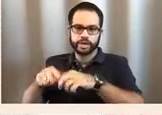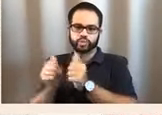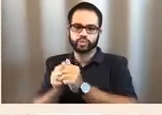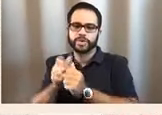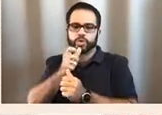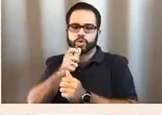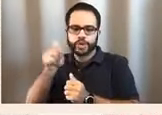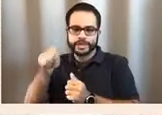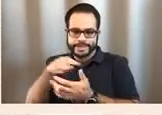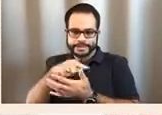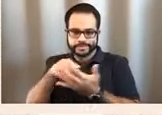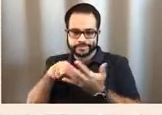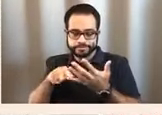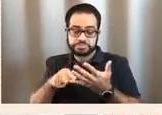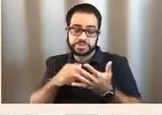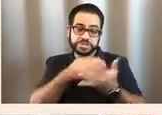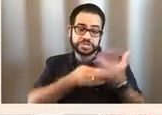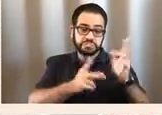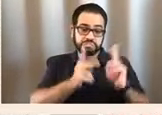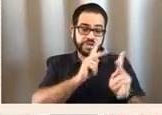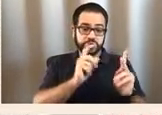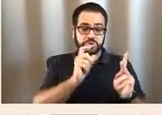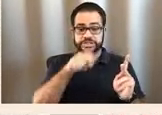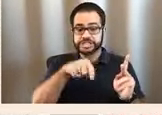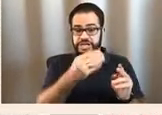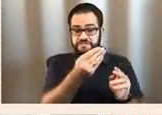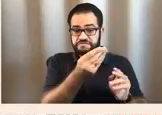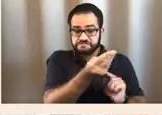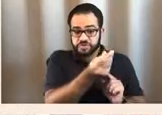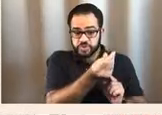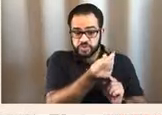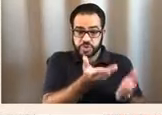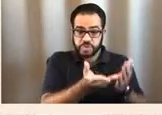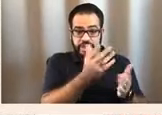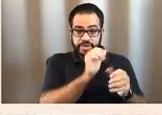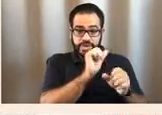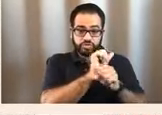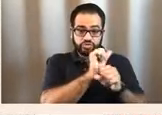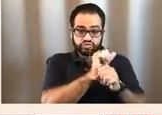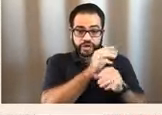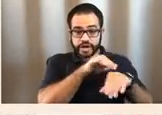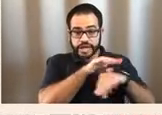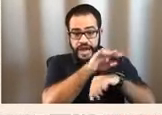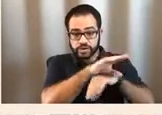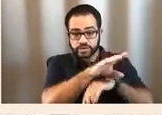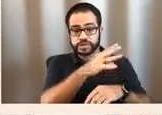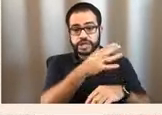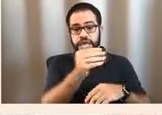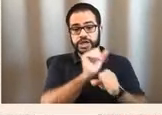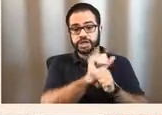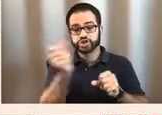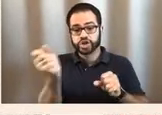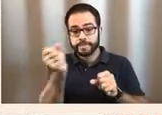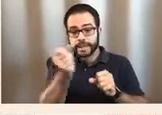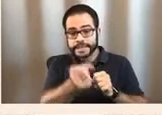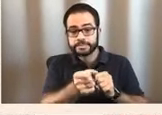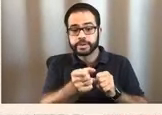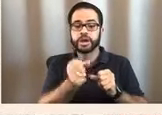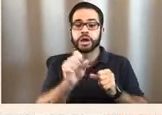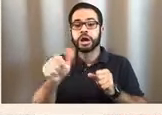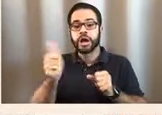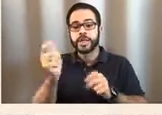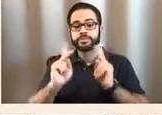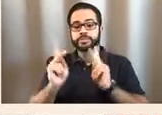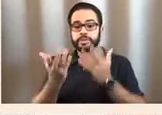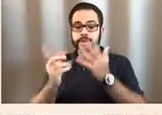individuals may only need a few of these services, like career counseling and job placement, job counseling. Others may need a